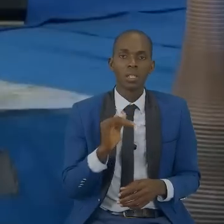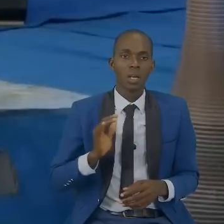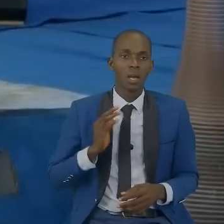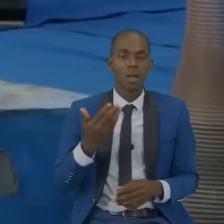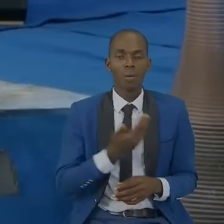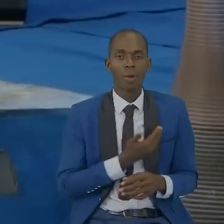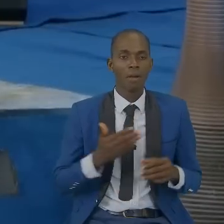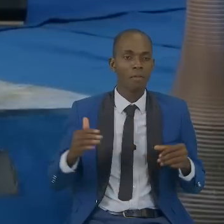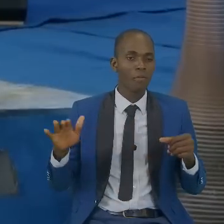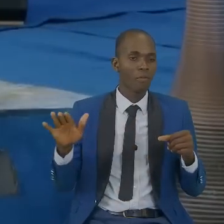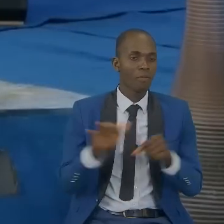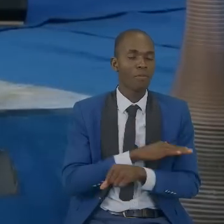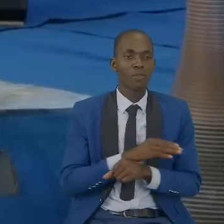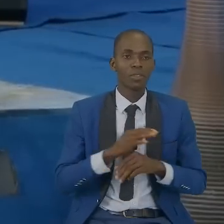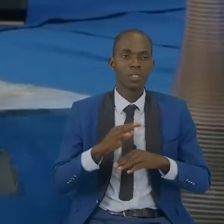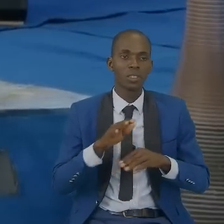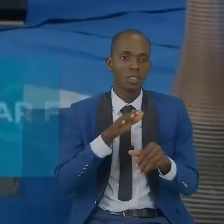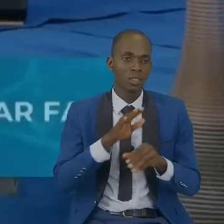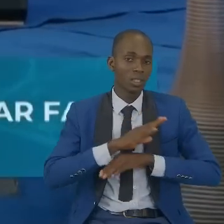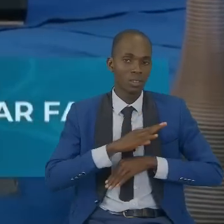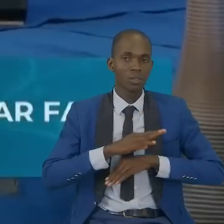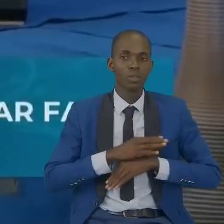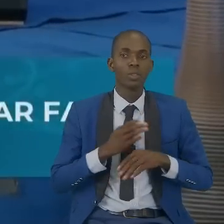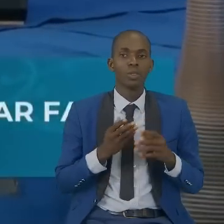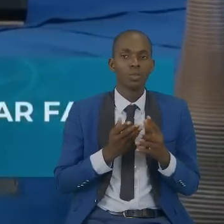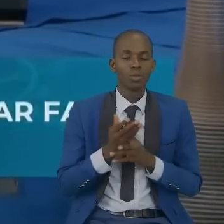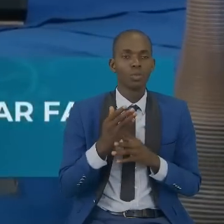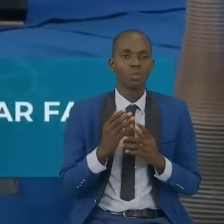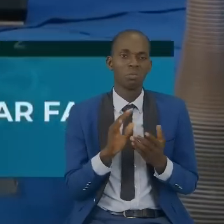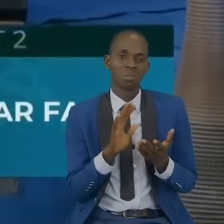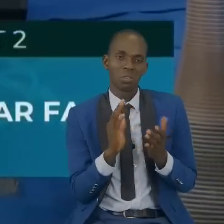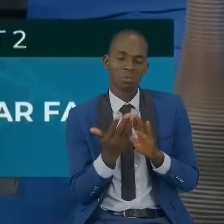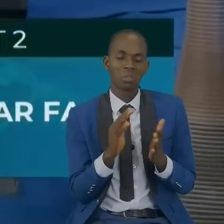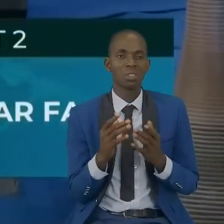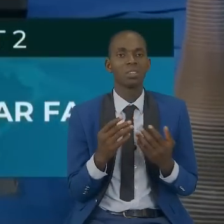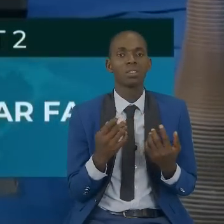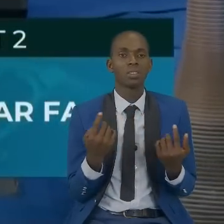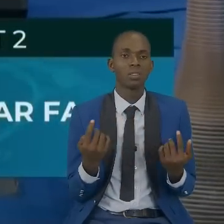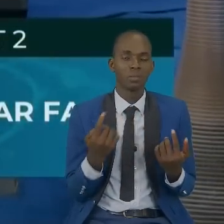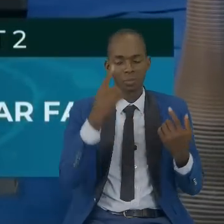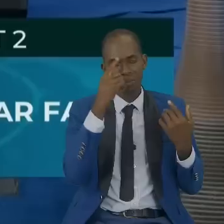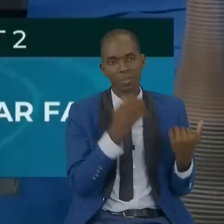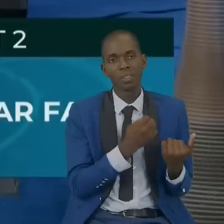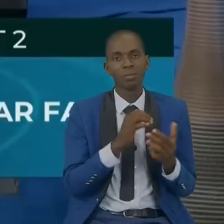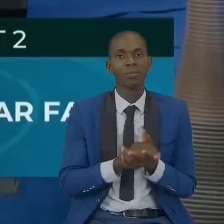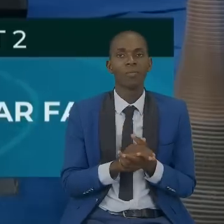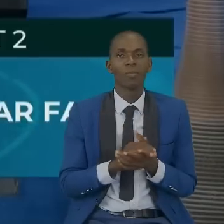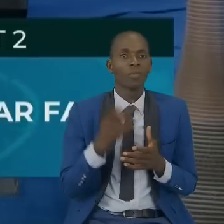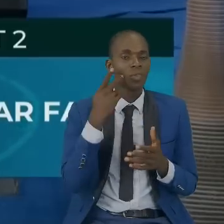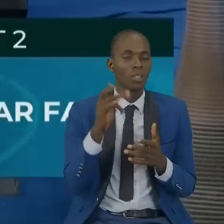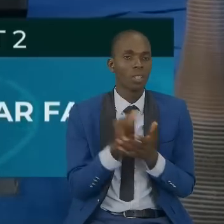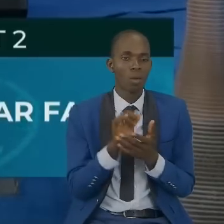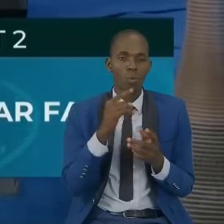full satisfaction through similar faith. Similar. And when you use the word